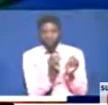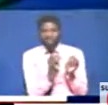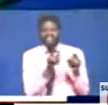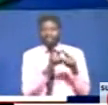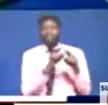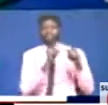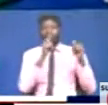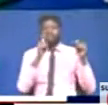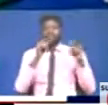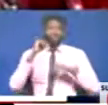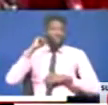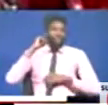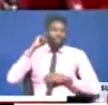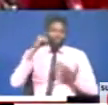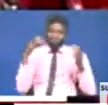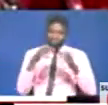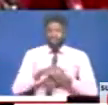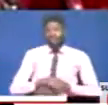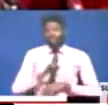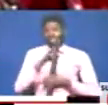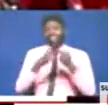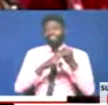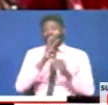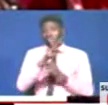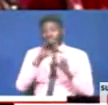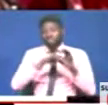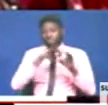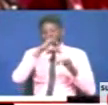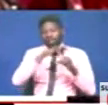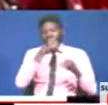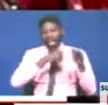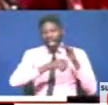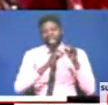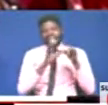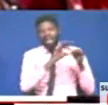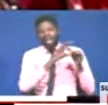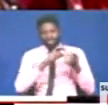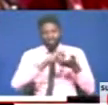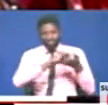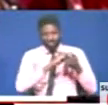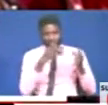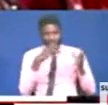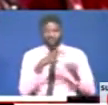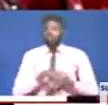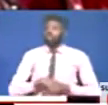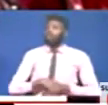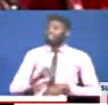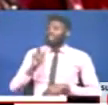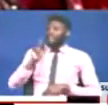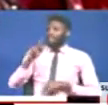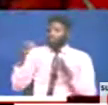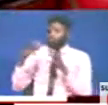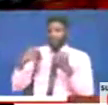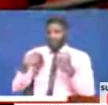174 members were elected on parties under Azimio La Umoja One Kenya Coalition Party, while Kenya Kwanza Alliance has